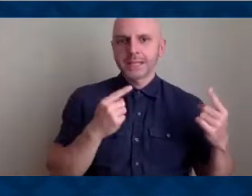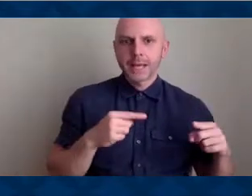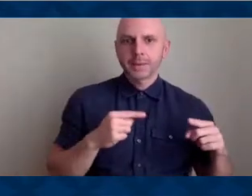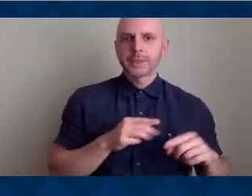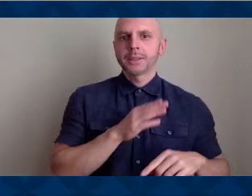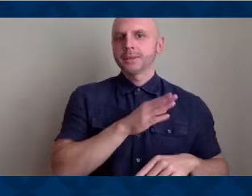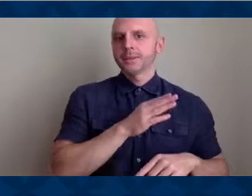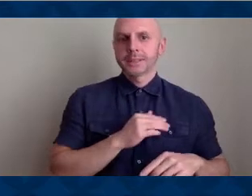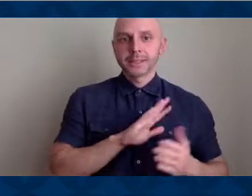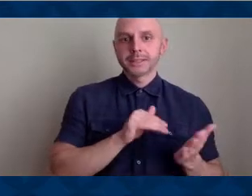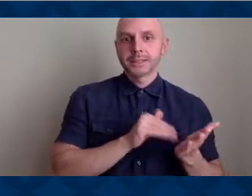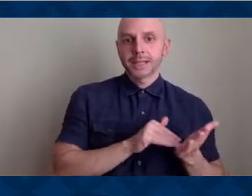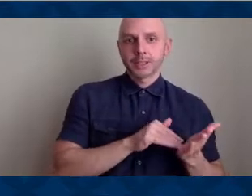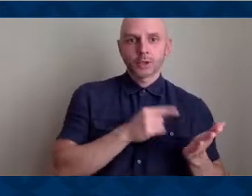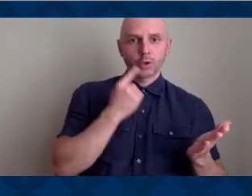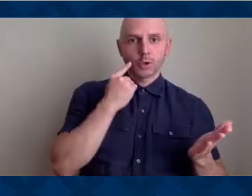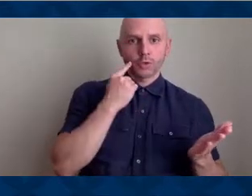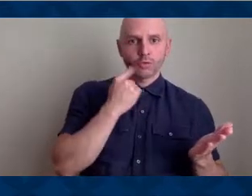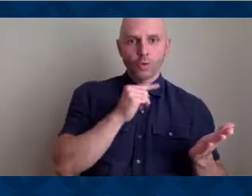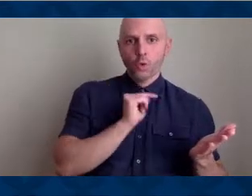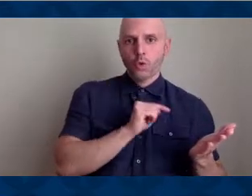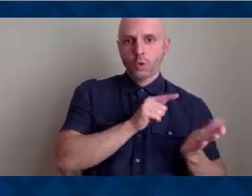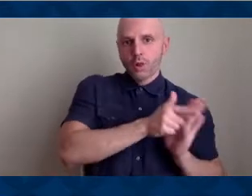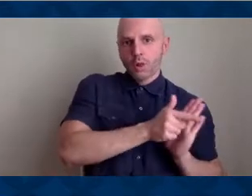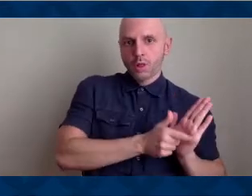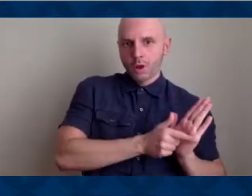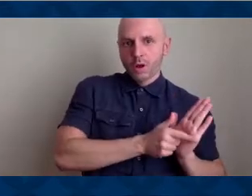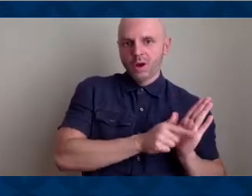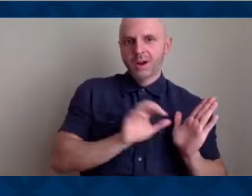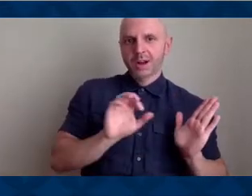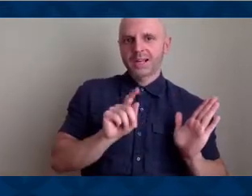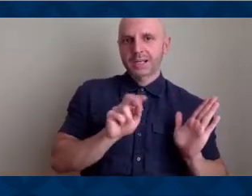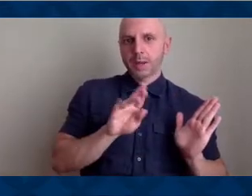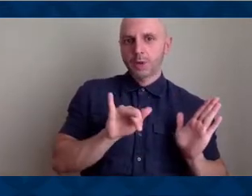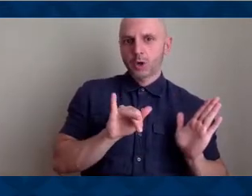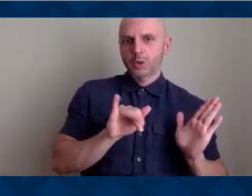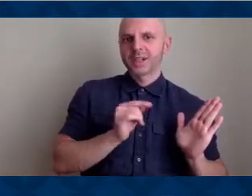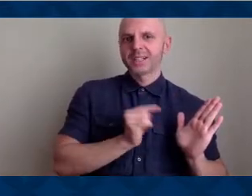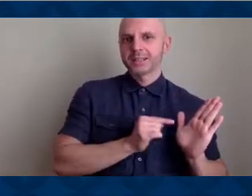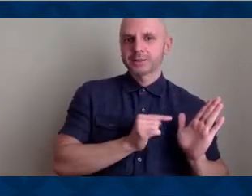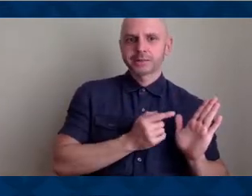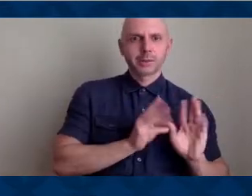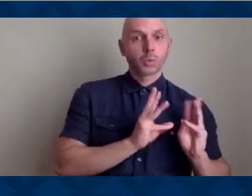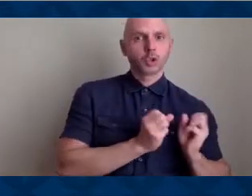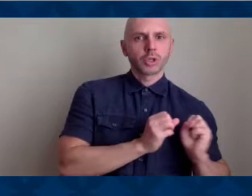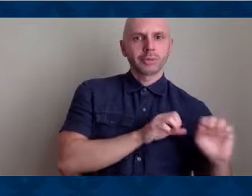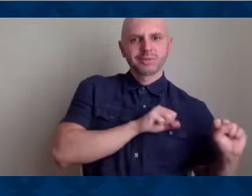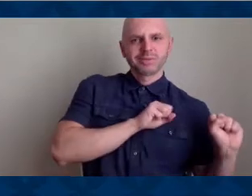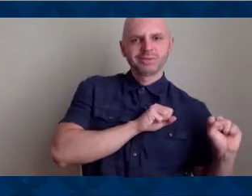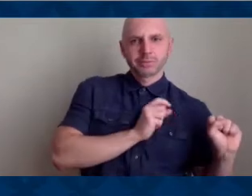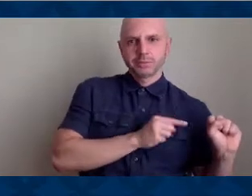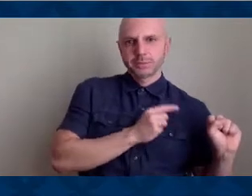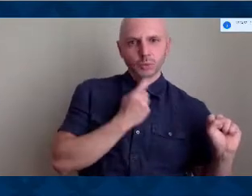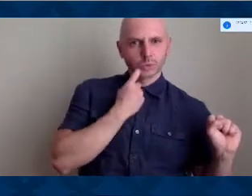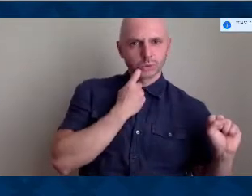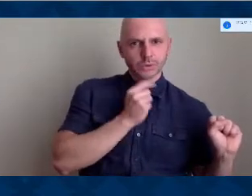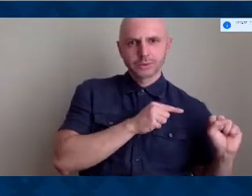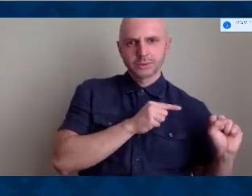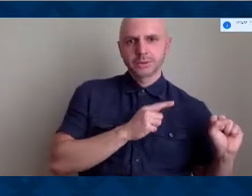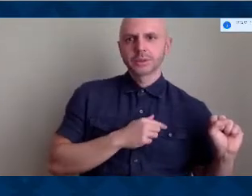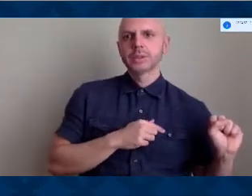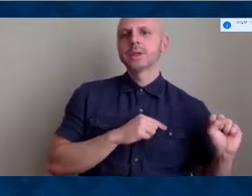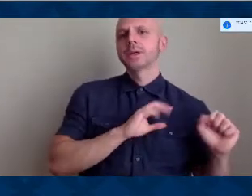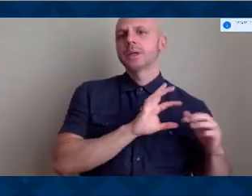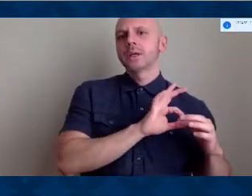holding workshops. It held one last Friday on the famous, now famous administrative law decision,